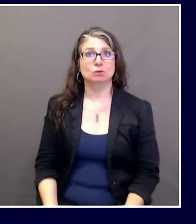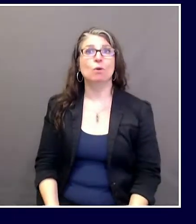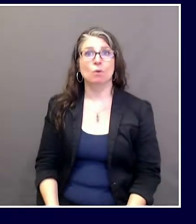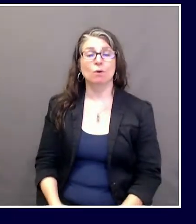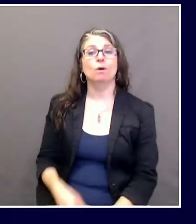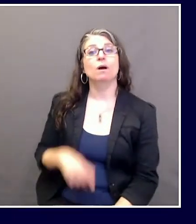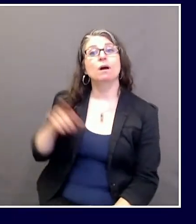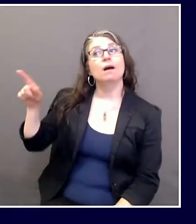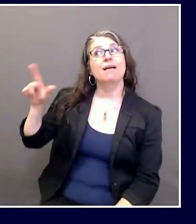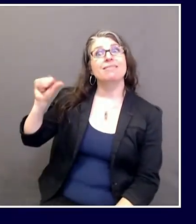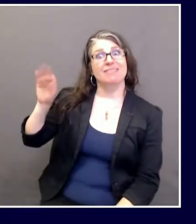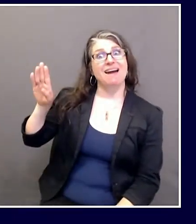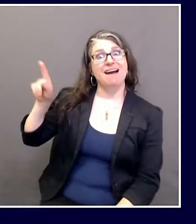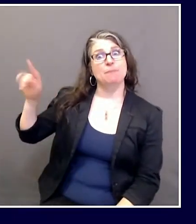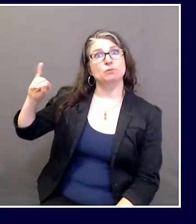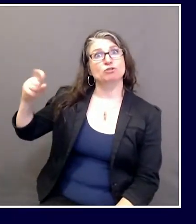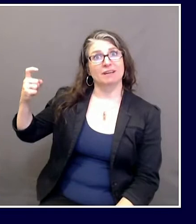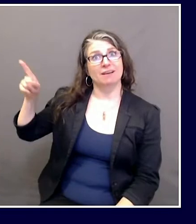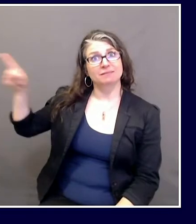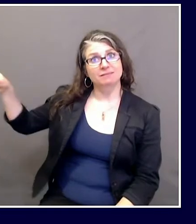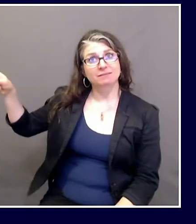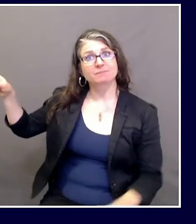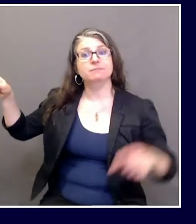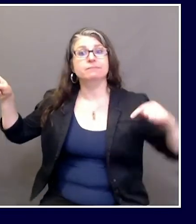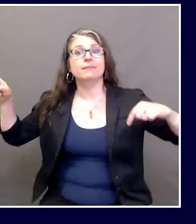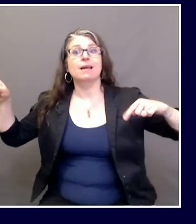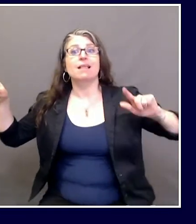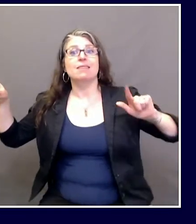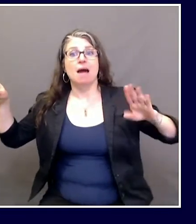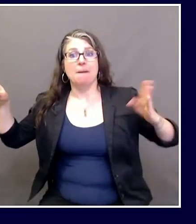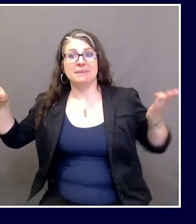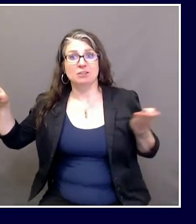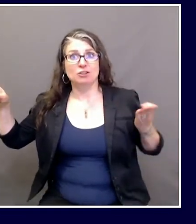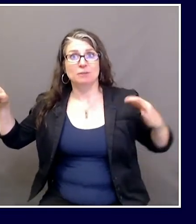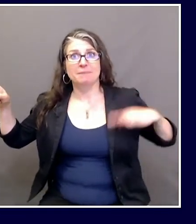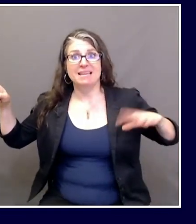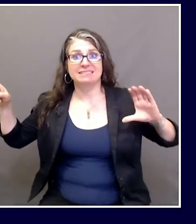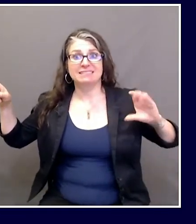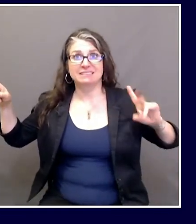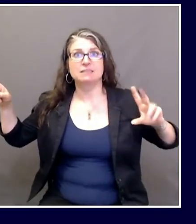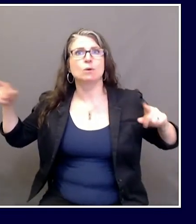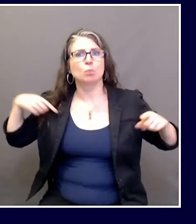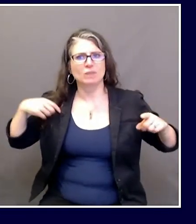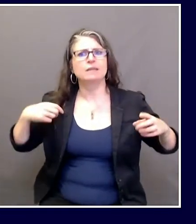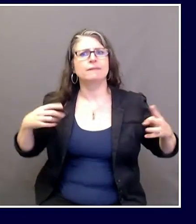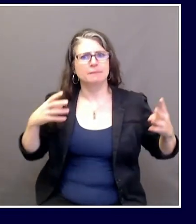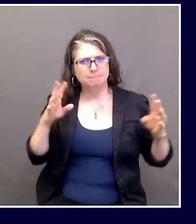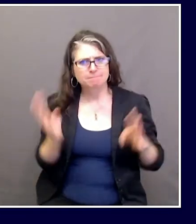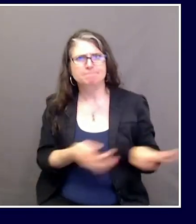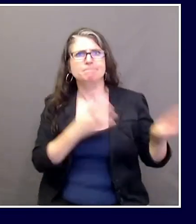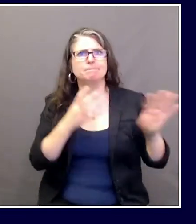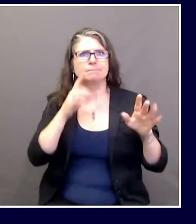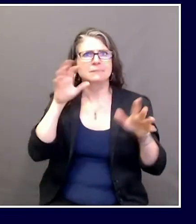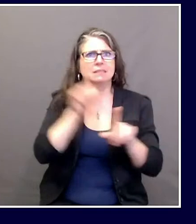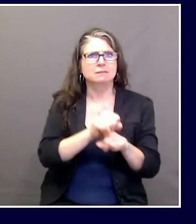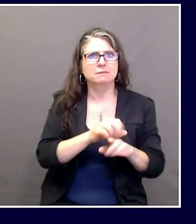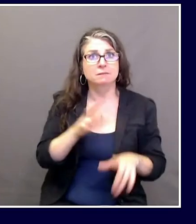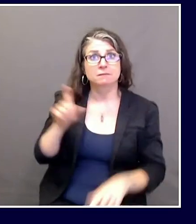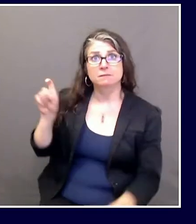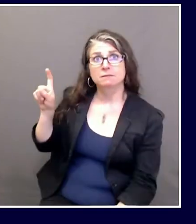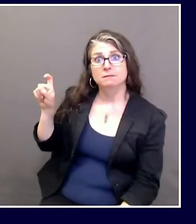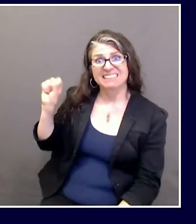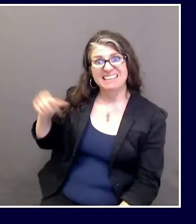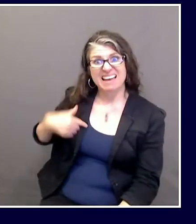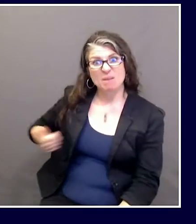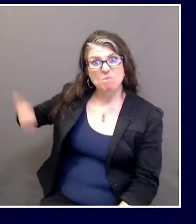higher percentage of the positives that we get to see what's going on. That's what we do in this type of epidemiological work. It's